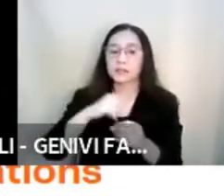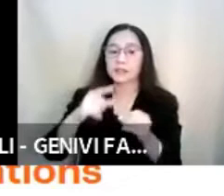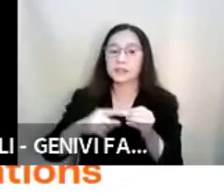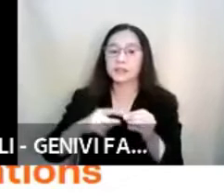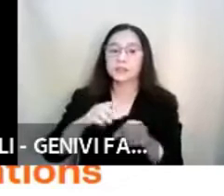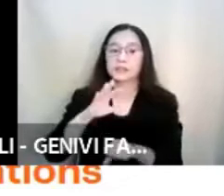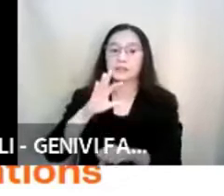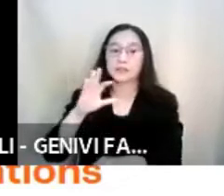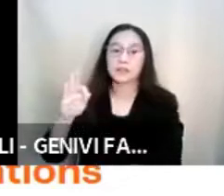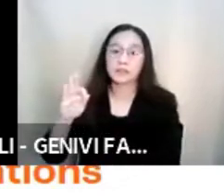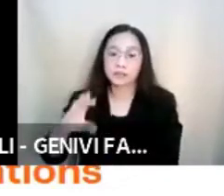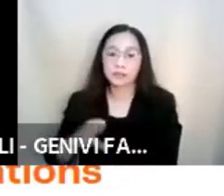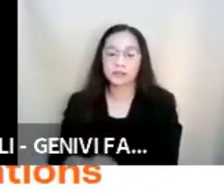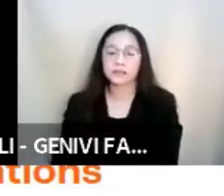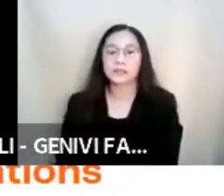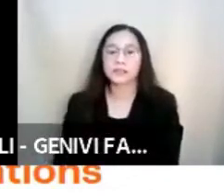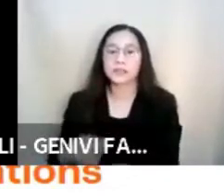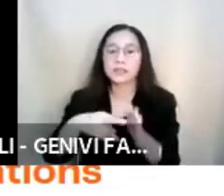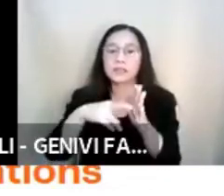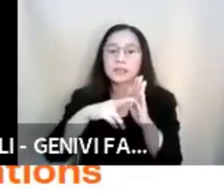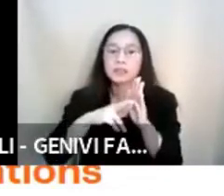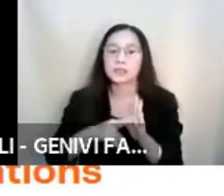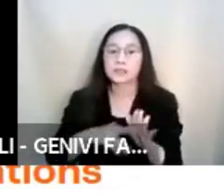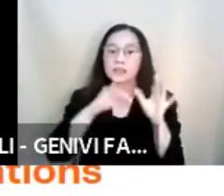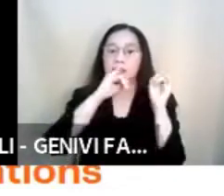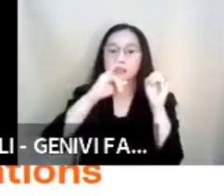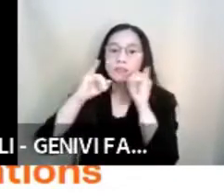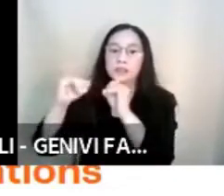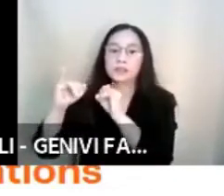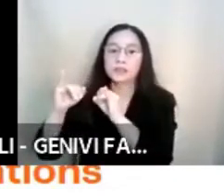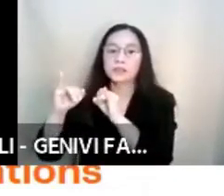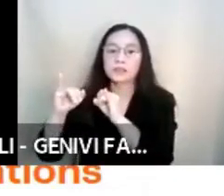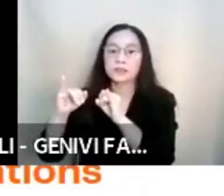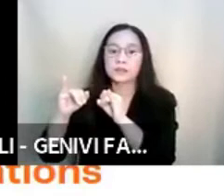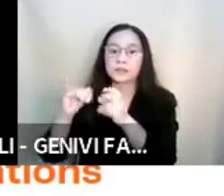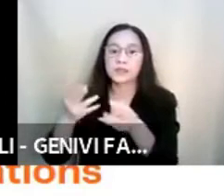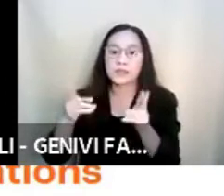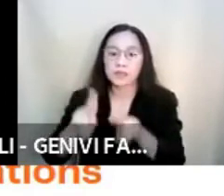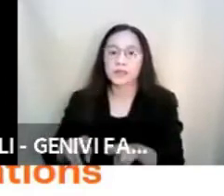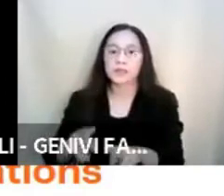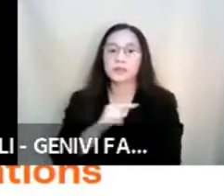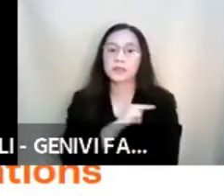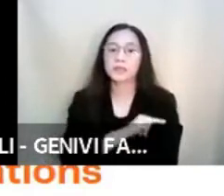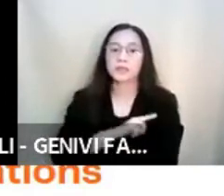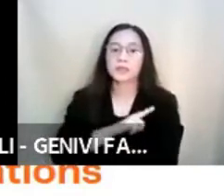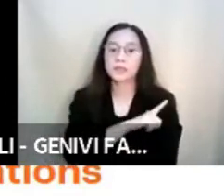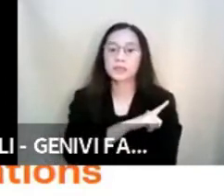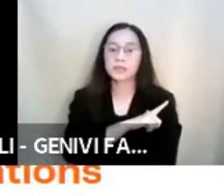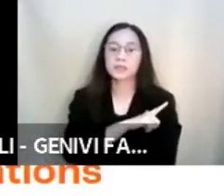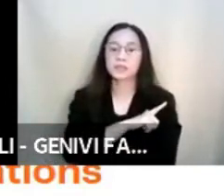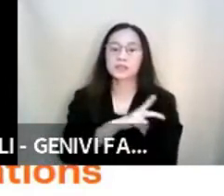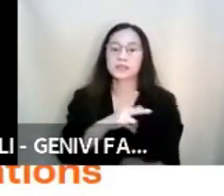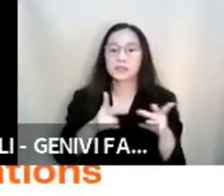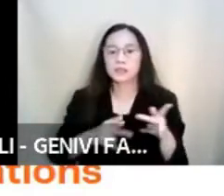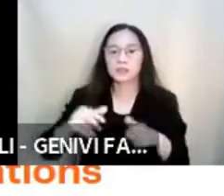curriculum, it requires that instruction occur as much as possible in natural settings, no? Using